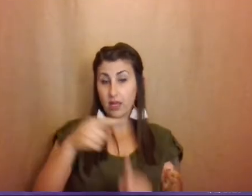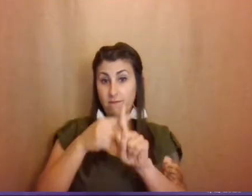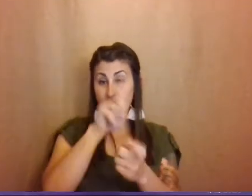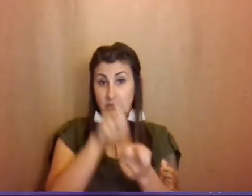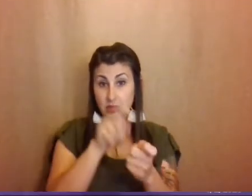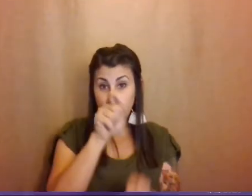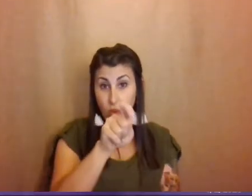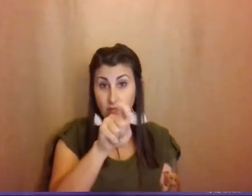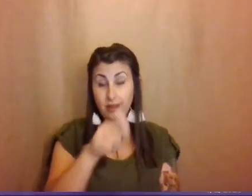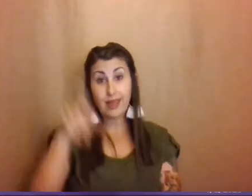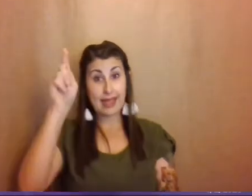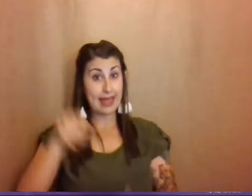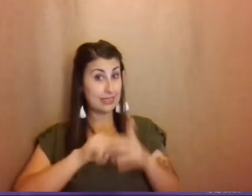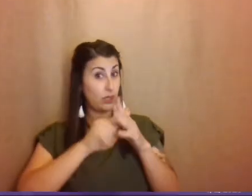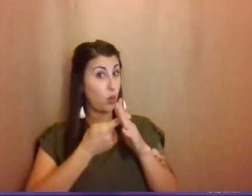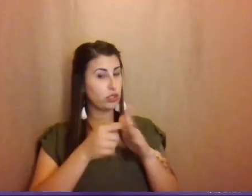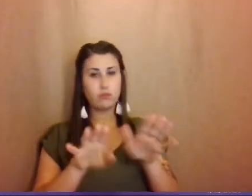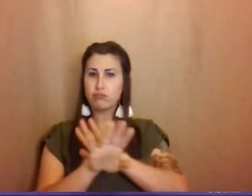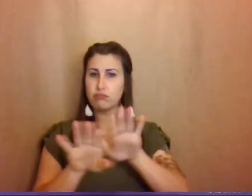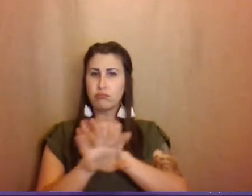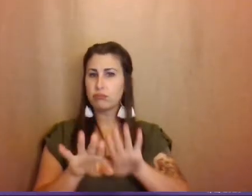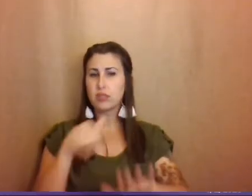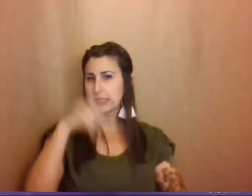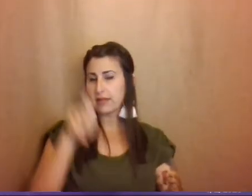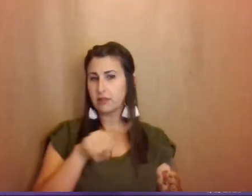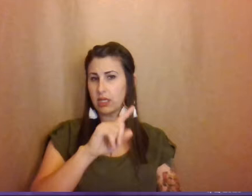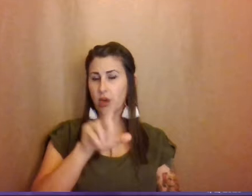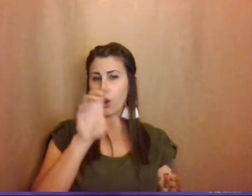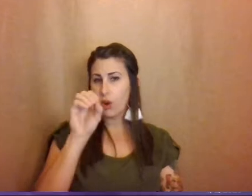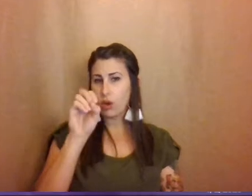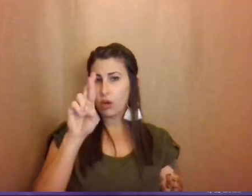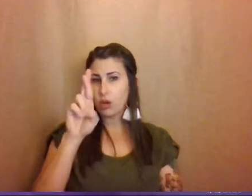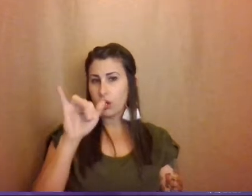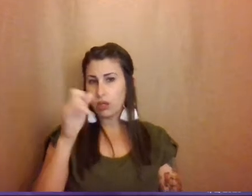right, and it does not need to be an origin. It does not need to be the origin.